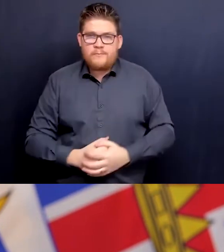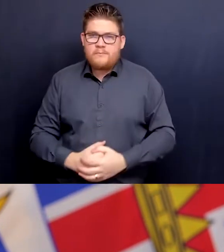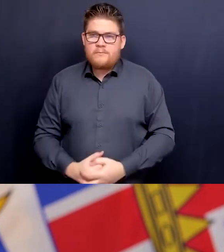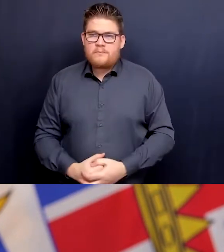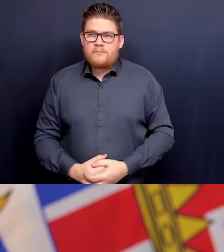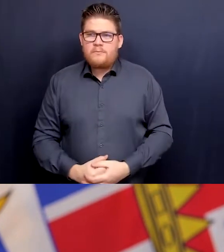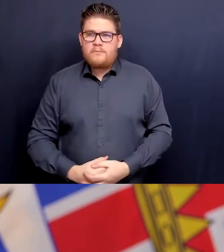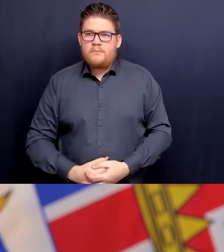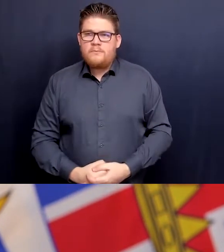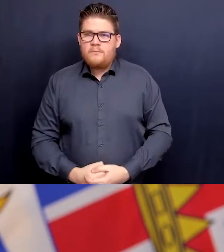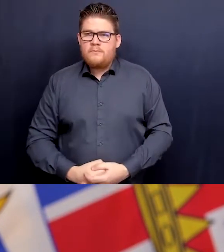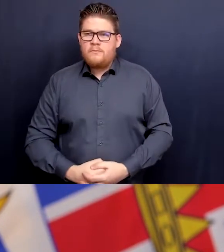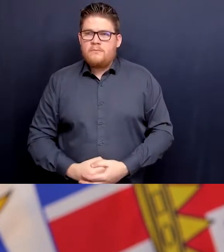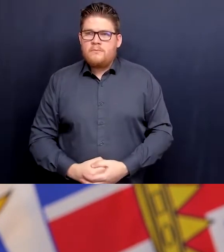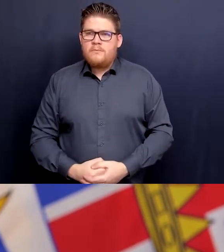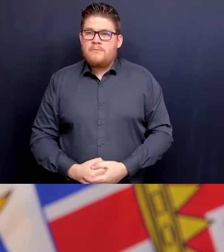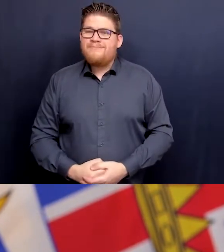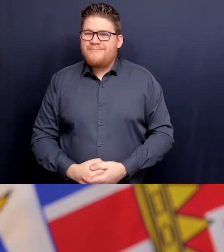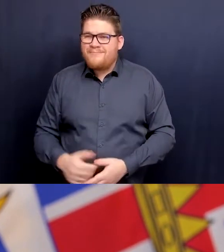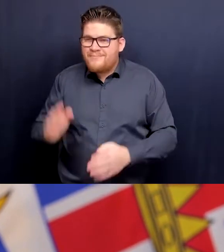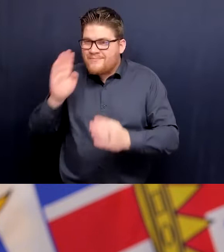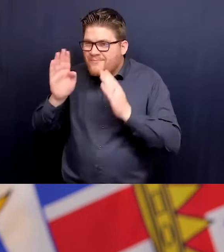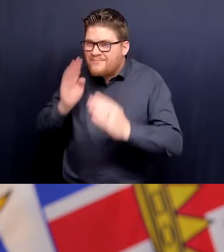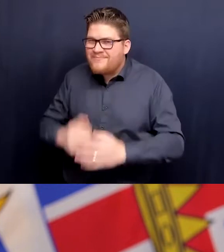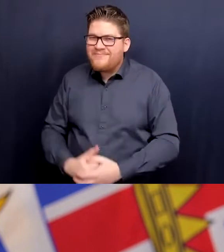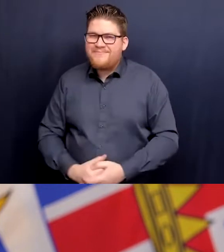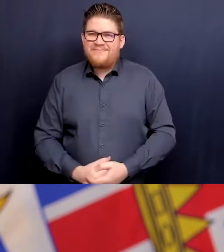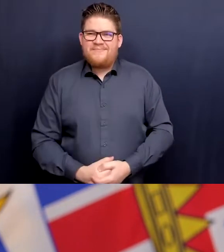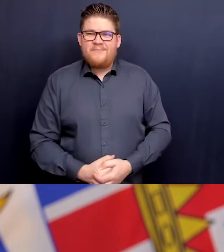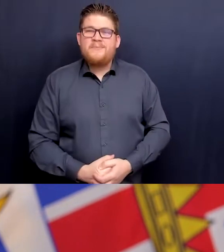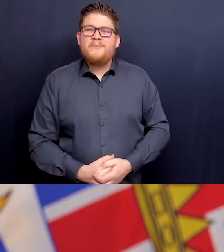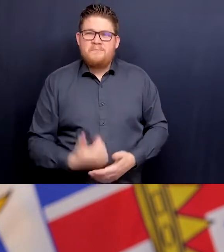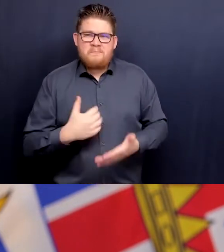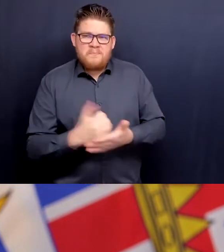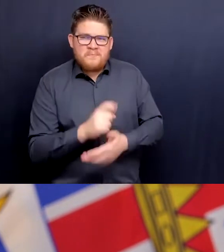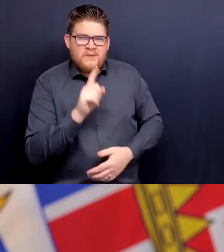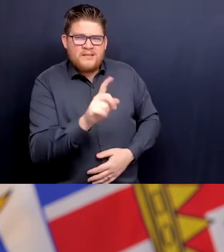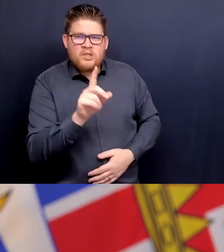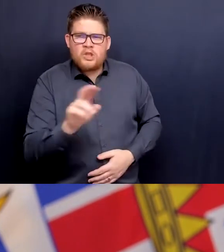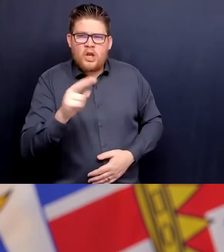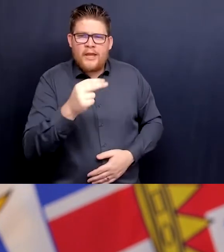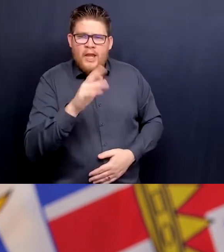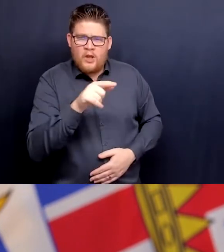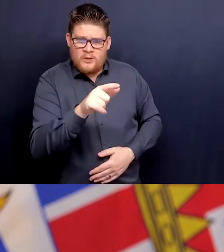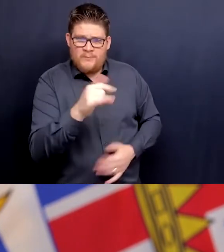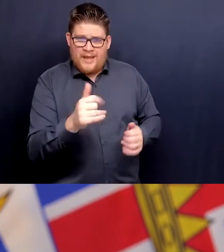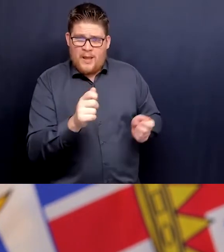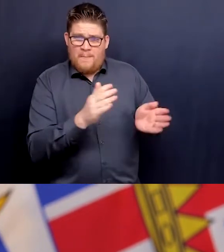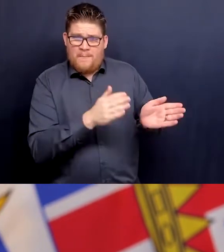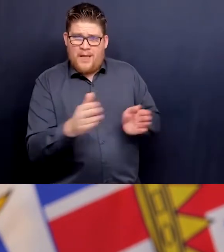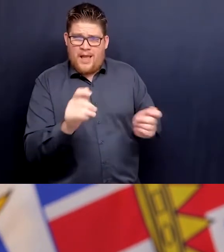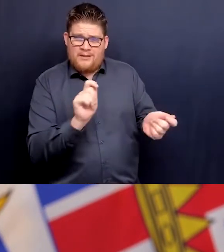Hi, thank you. Dr. Henry, I understand that you've changed the plan, but I'm just not clear, and I'm hoping you can spell this out for me. Have